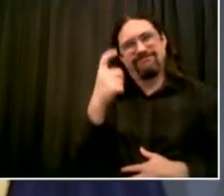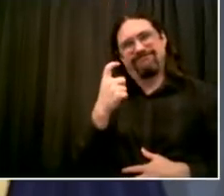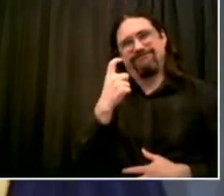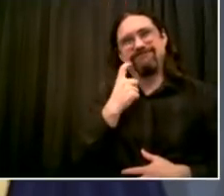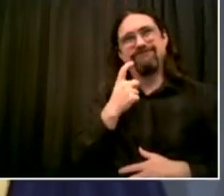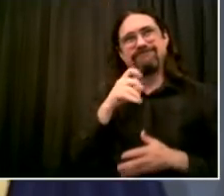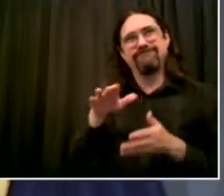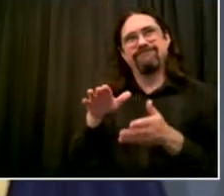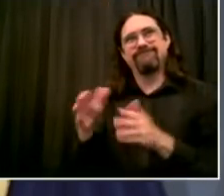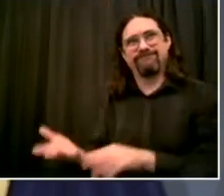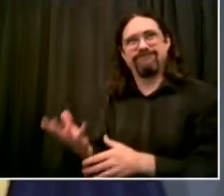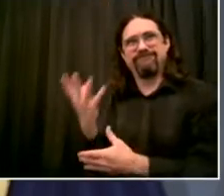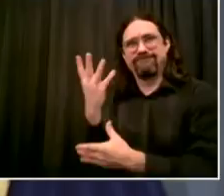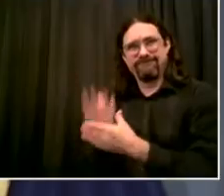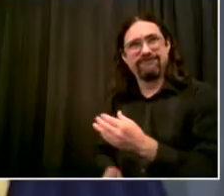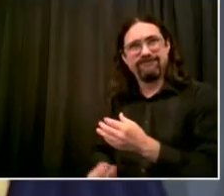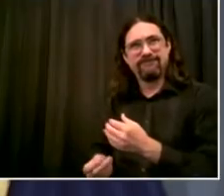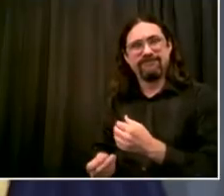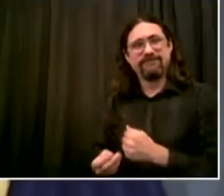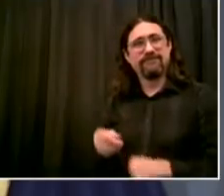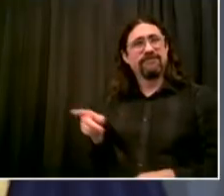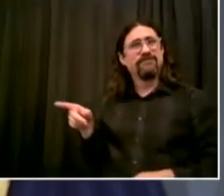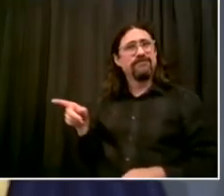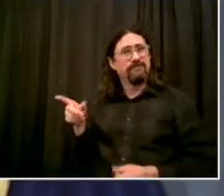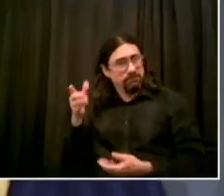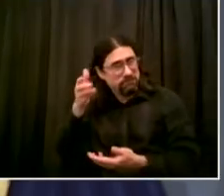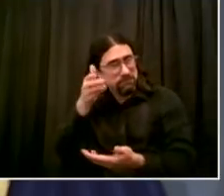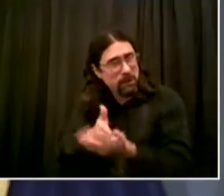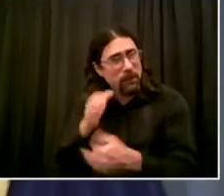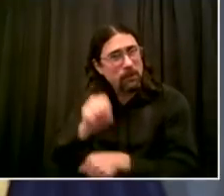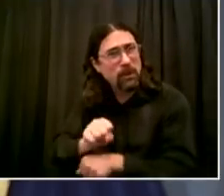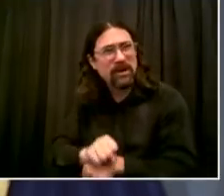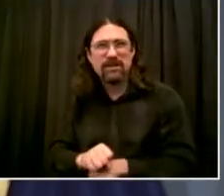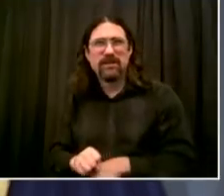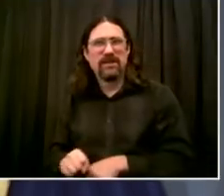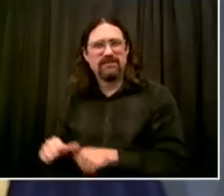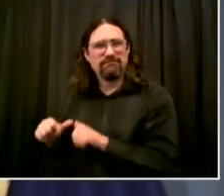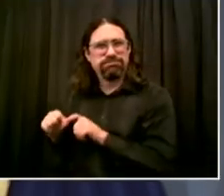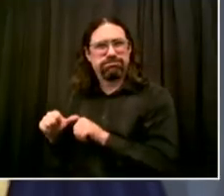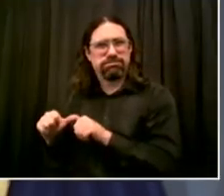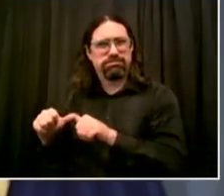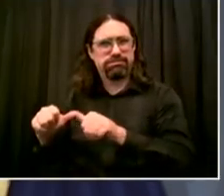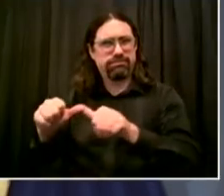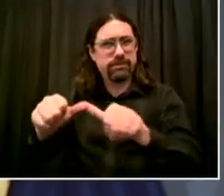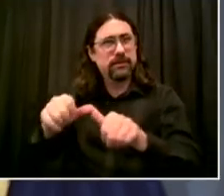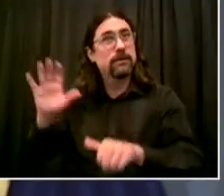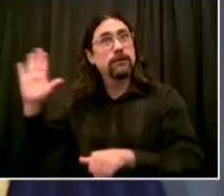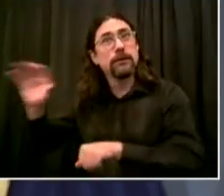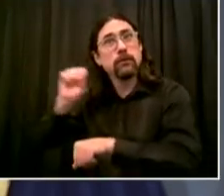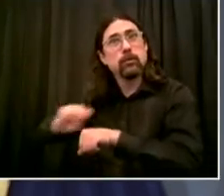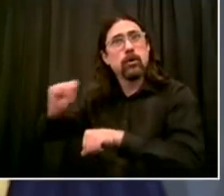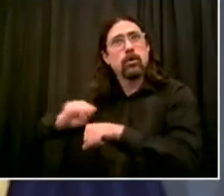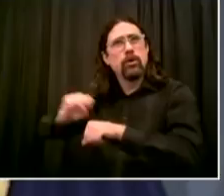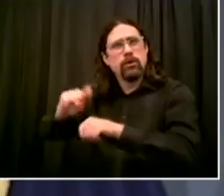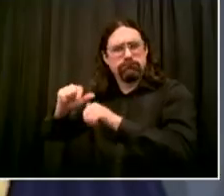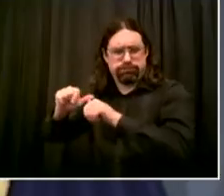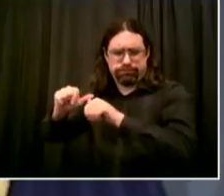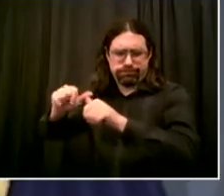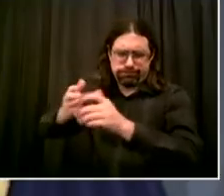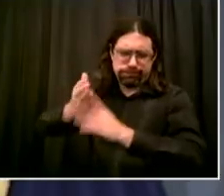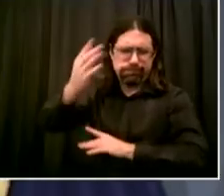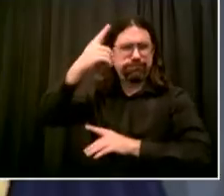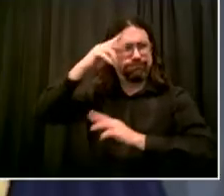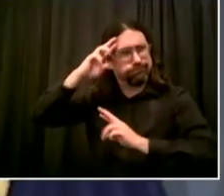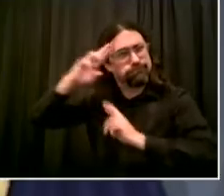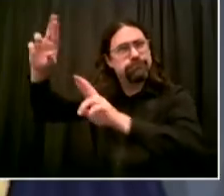her father taught her. And I admire your strength in this moment, Adrienne. Welcome to speak to all of